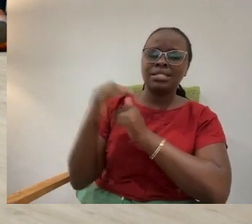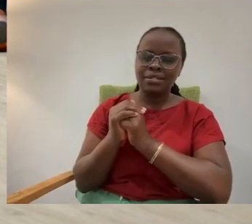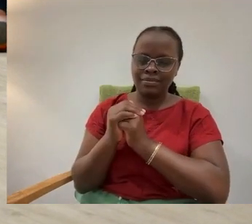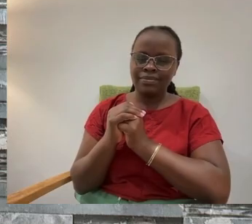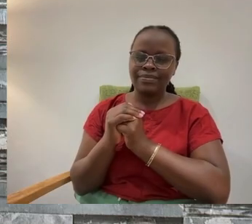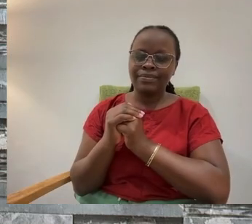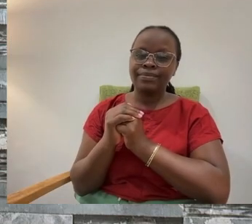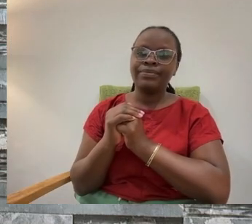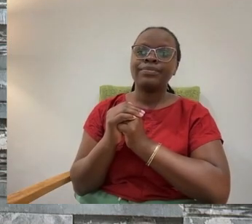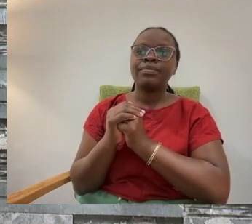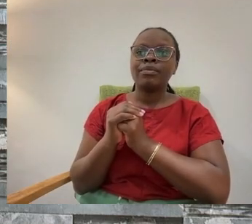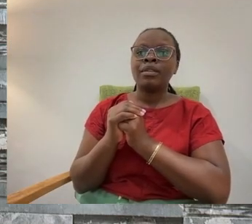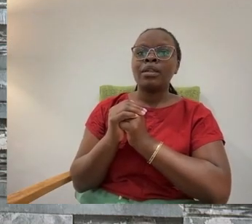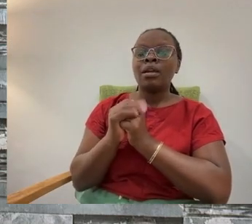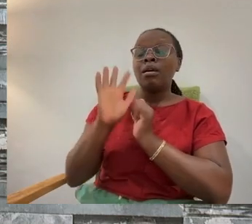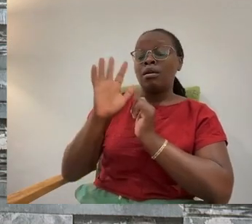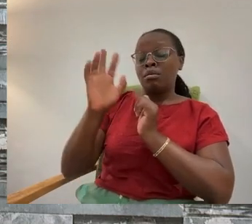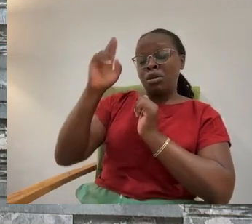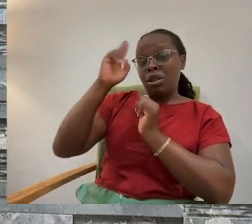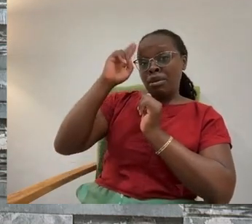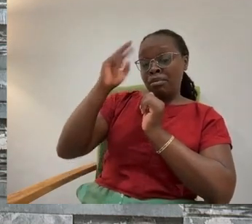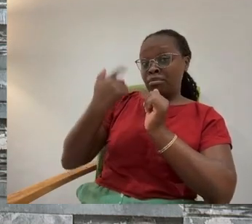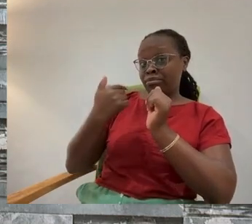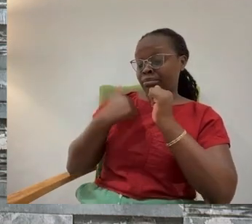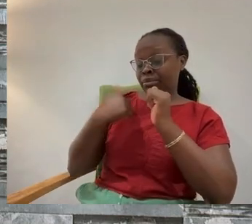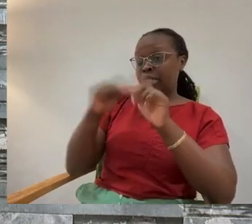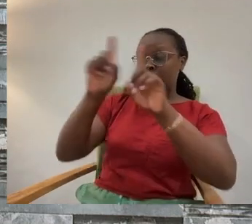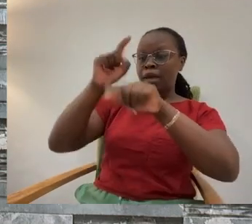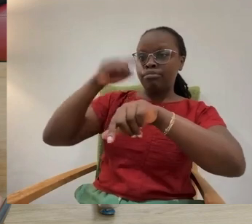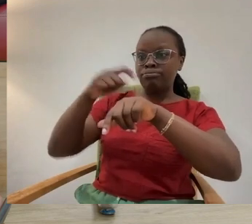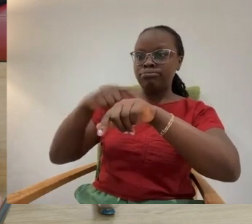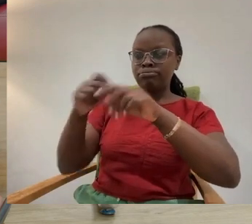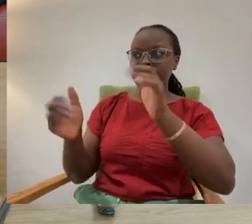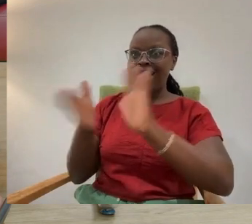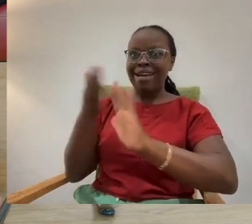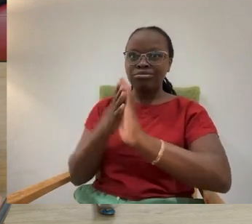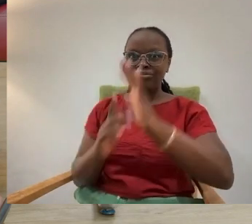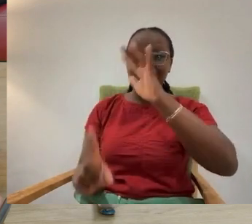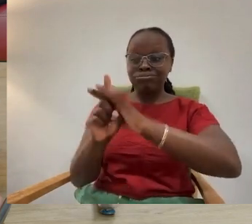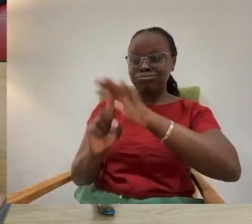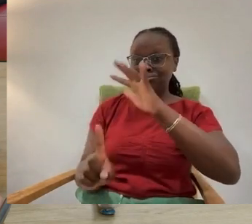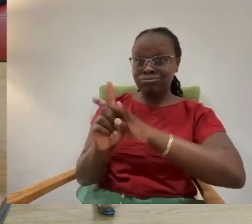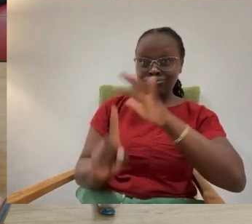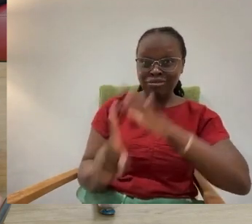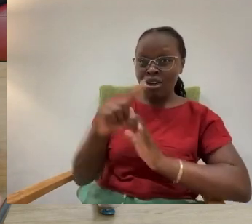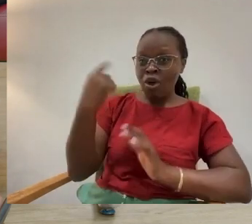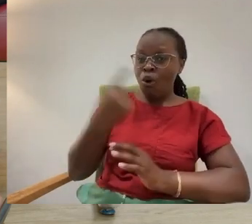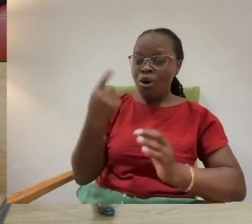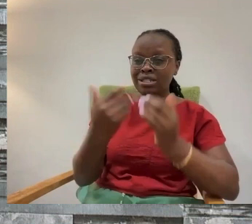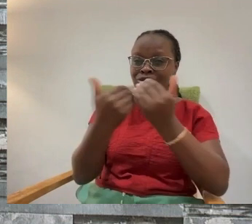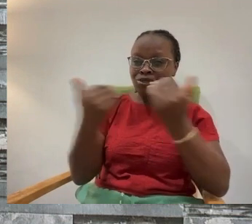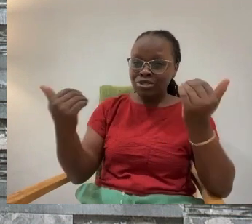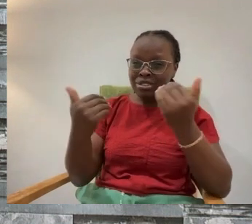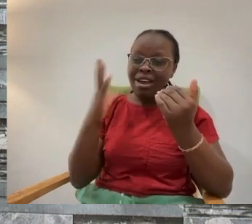Yeah. Which really reminds me that when these crises happen, it's not just learning that's affected, the entire environment is. Alexia, let's talk